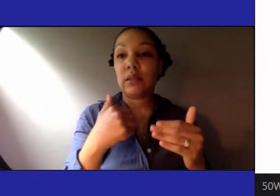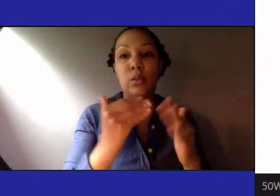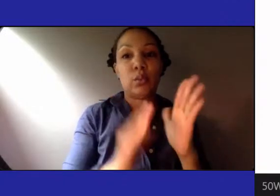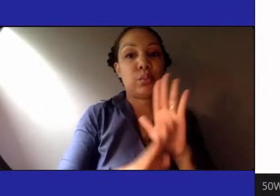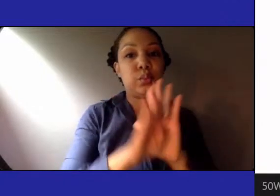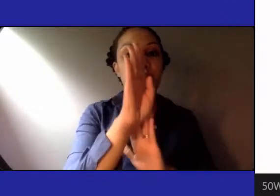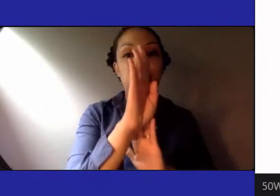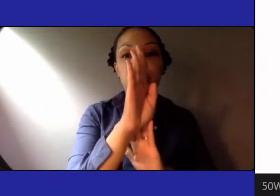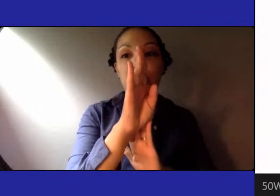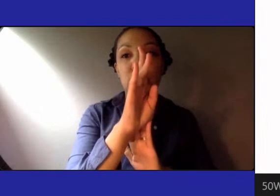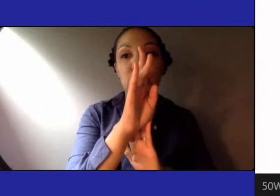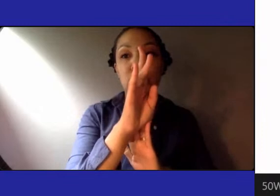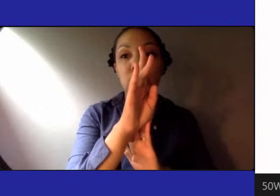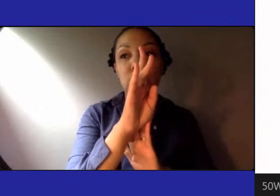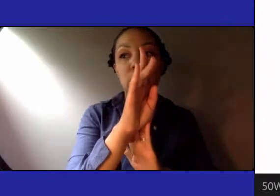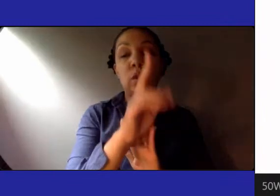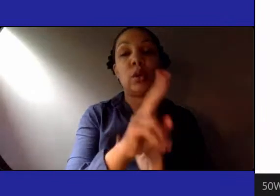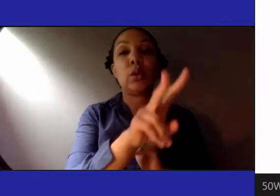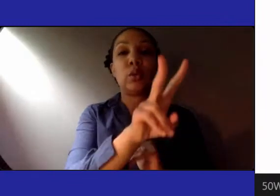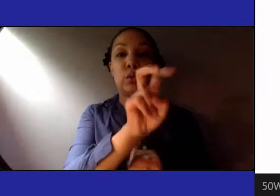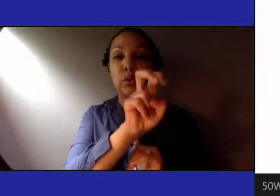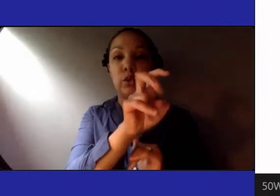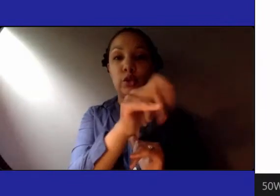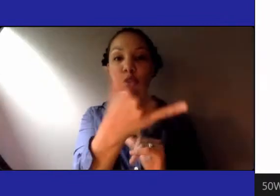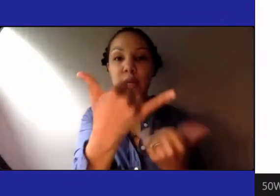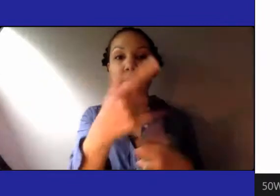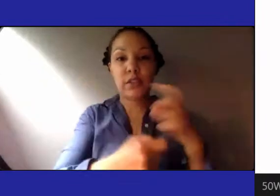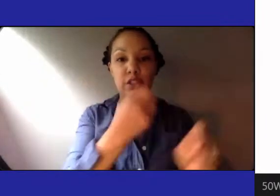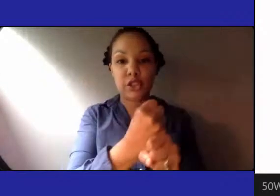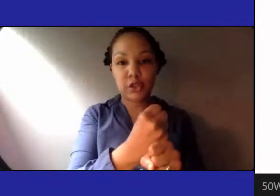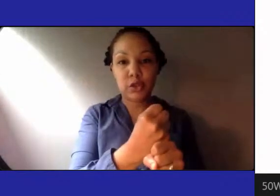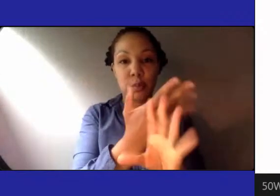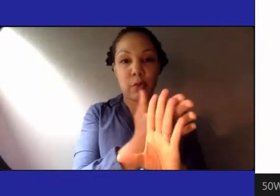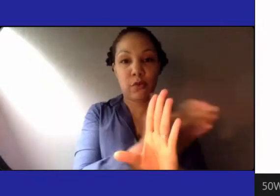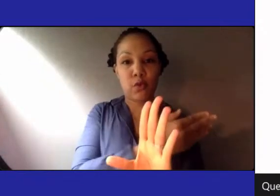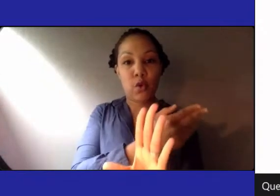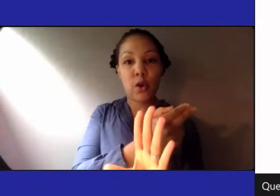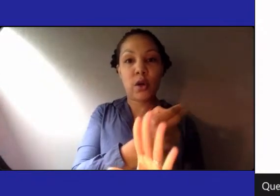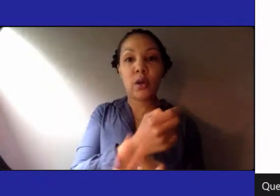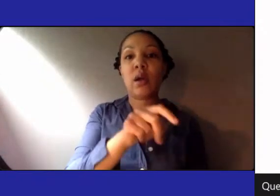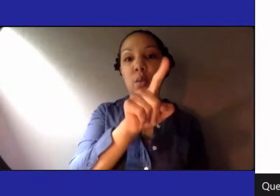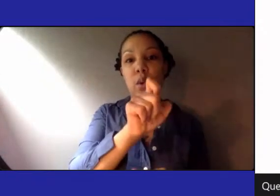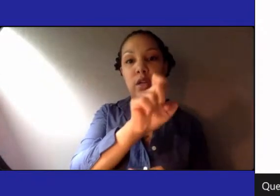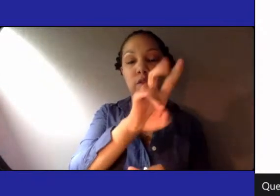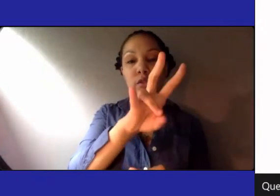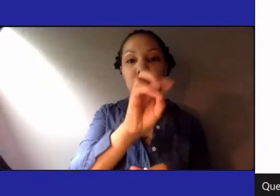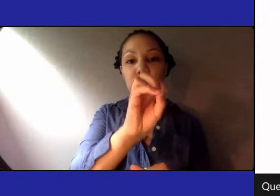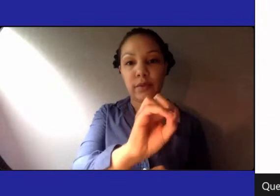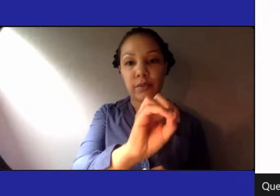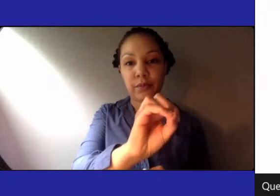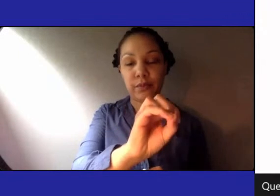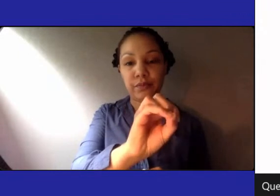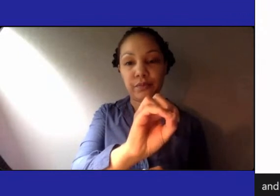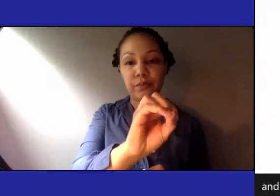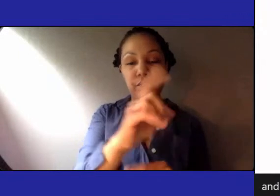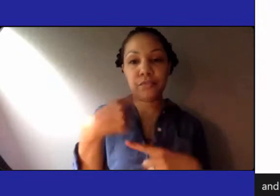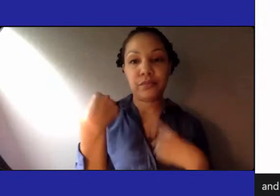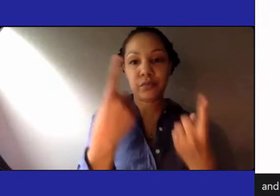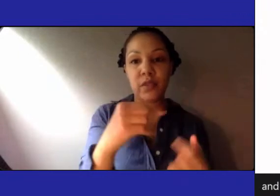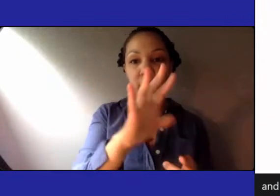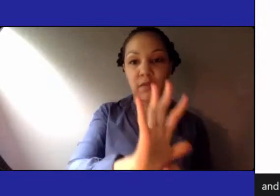compared to 170 in the entirety of the previous year. 55 of those patients were seen by